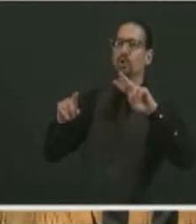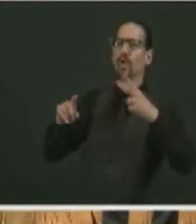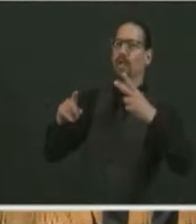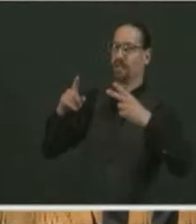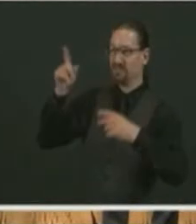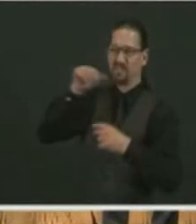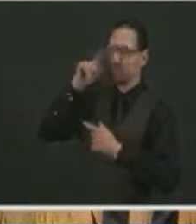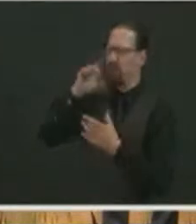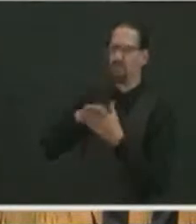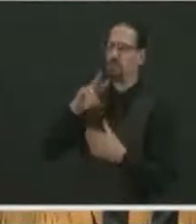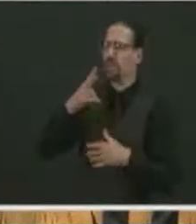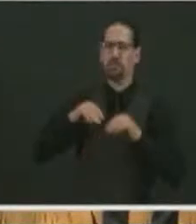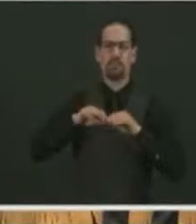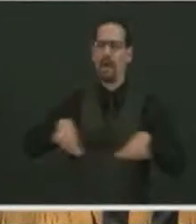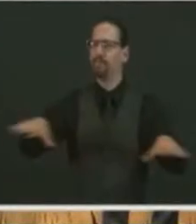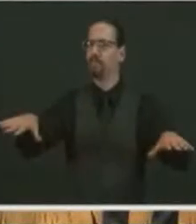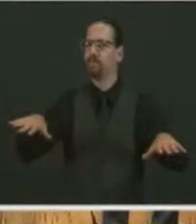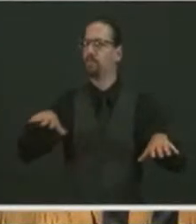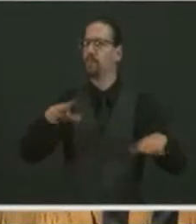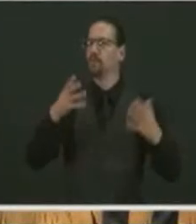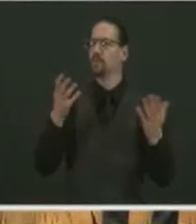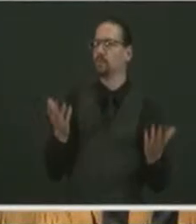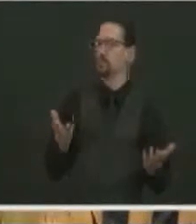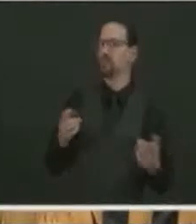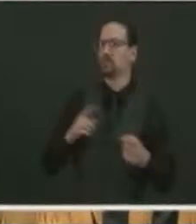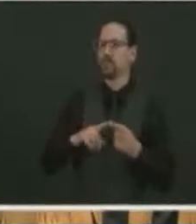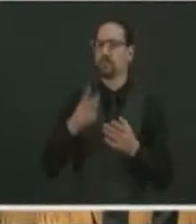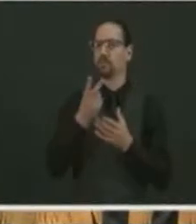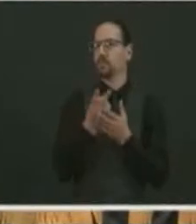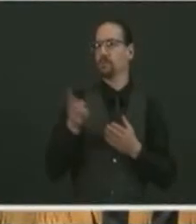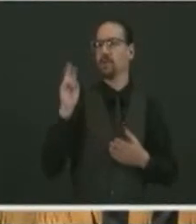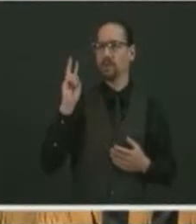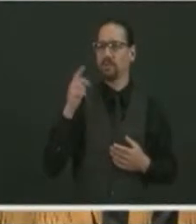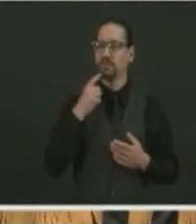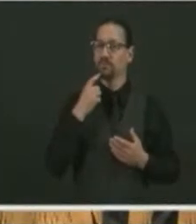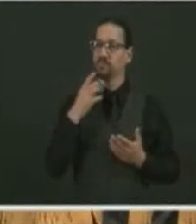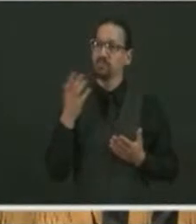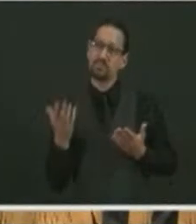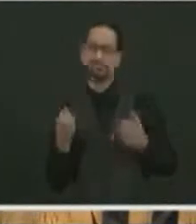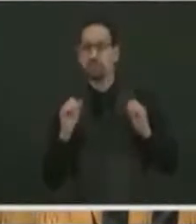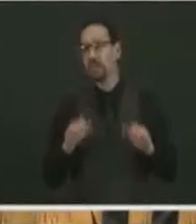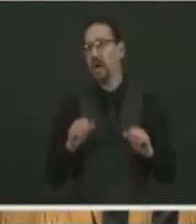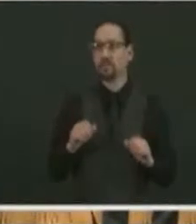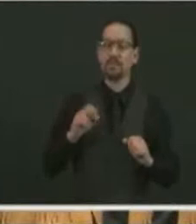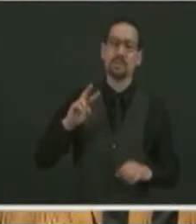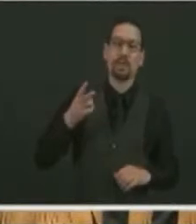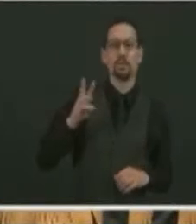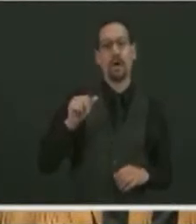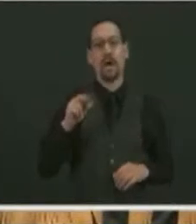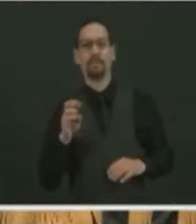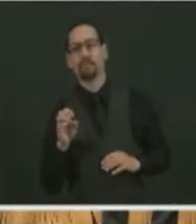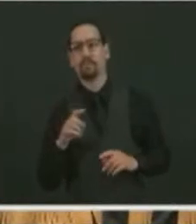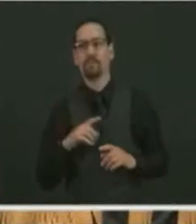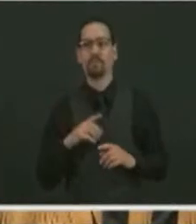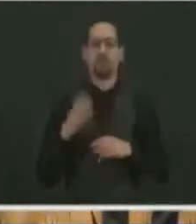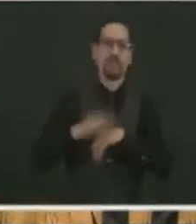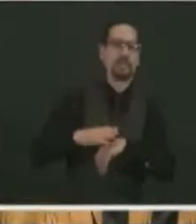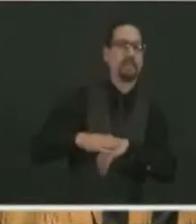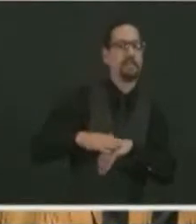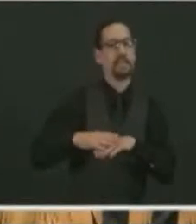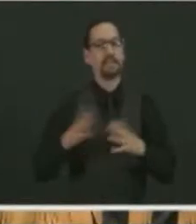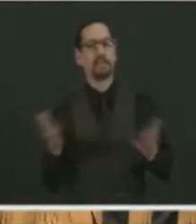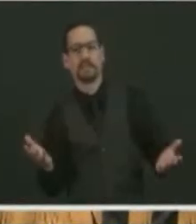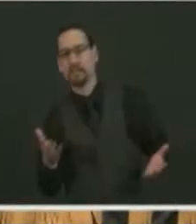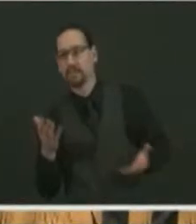flip-flopping on issues. A couple of weeks ago, he was saying that there could be a second wave and was warning about what could happen with that. He also talked about masks and